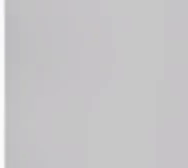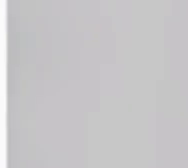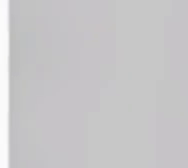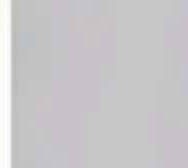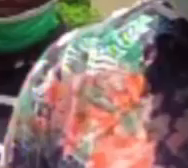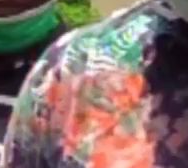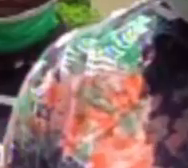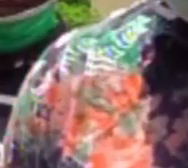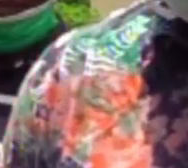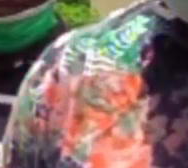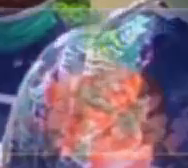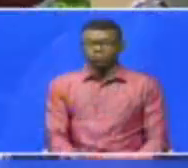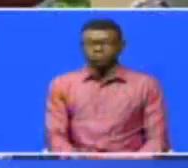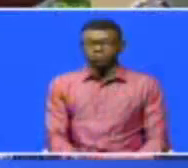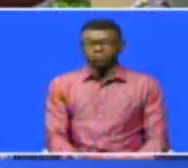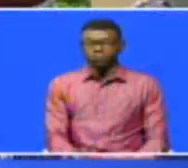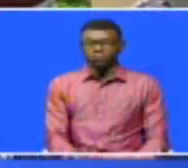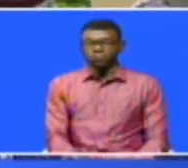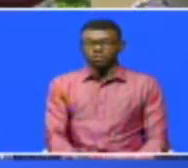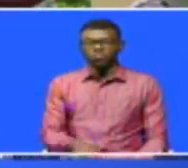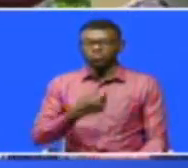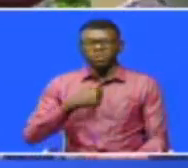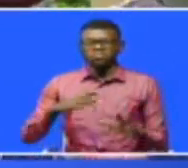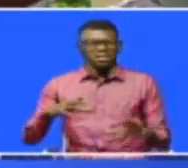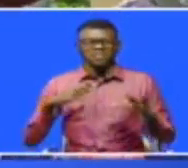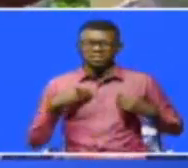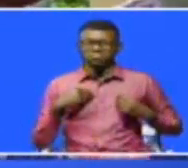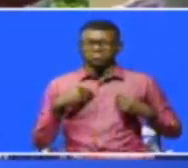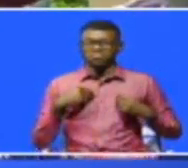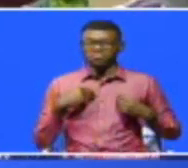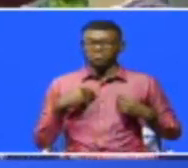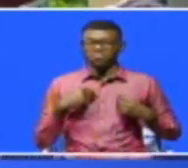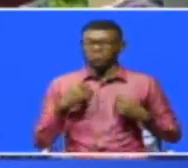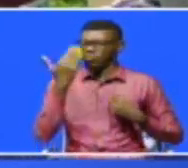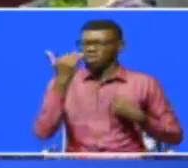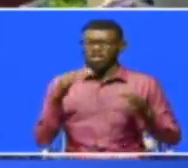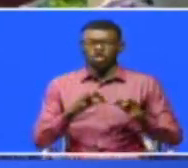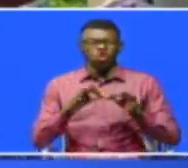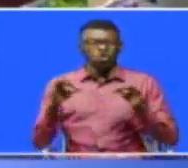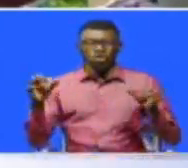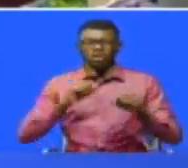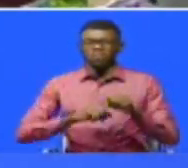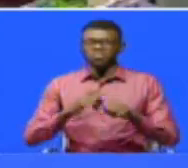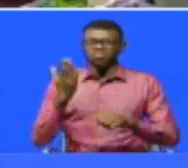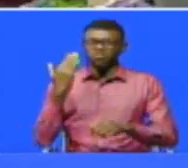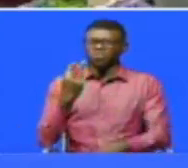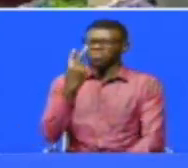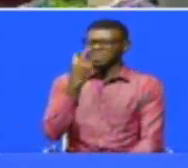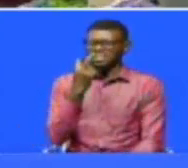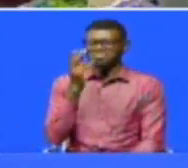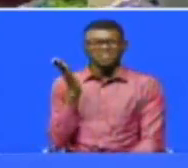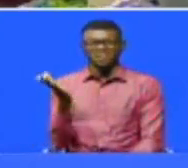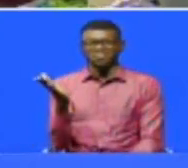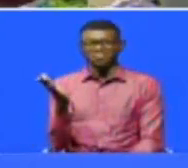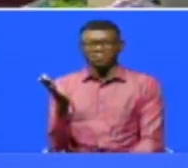or suggestions. We are welcoming the move because it's long overdue. We suspected him long time ago to